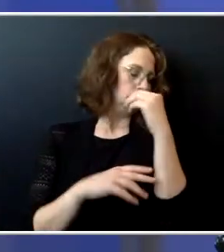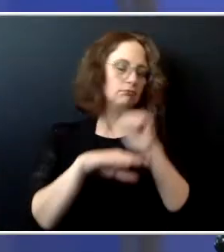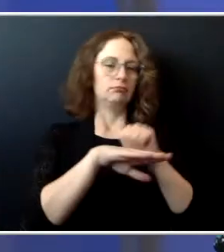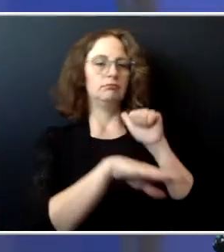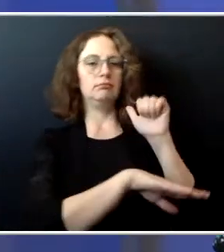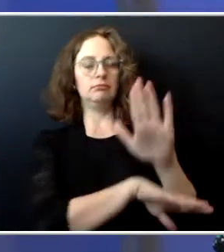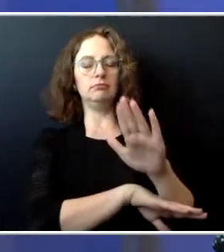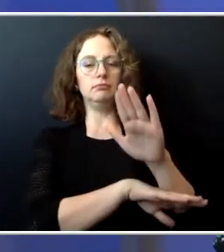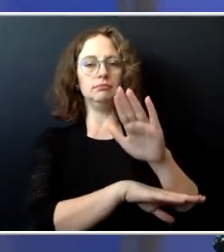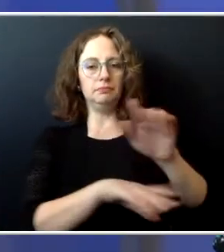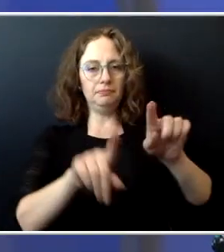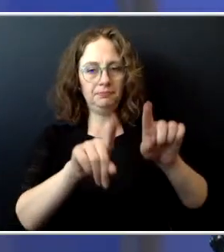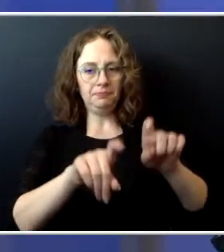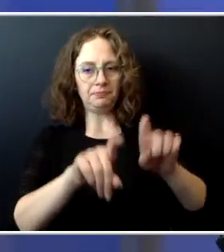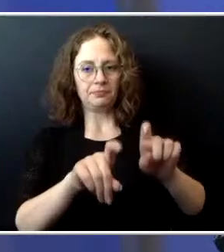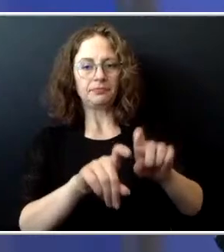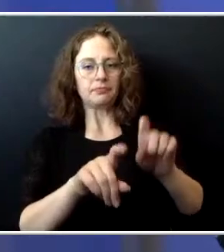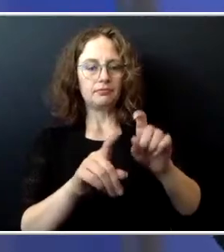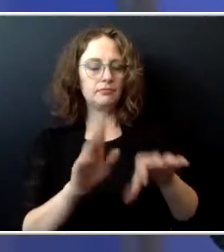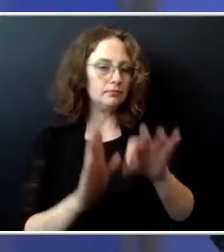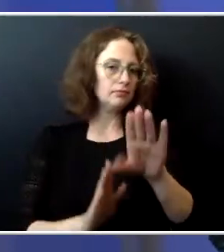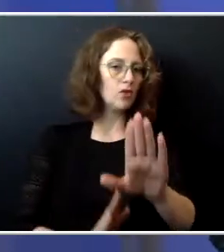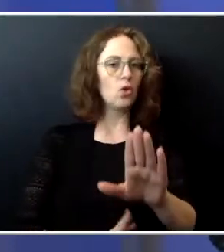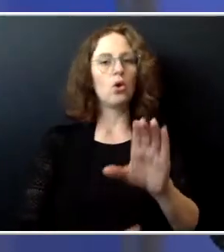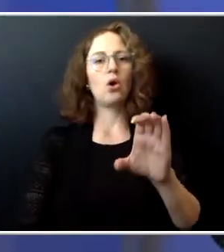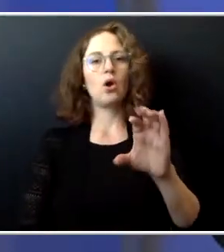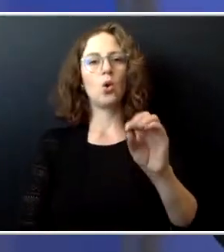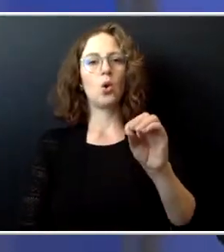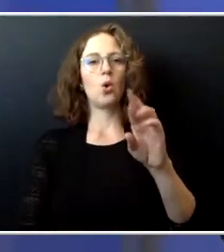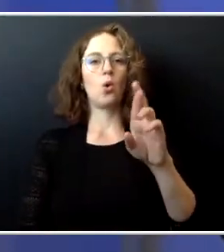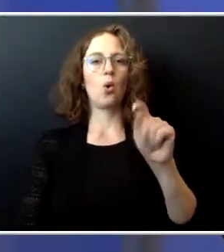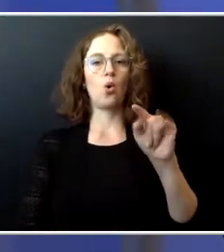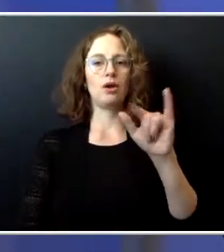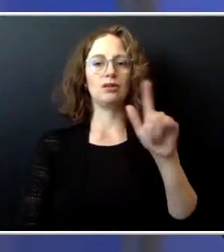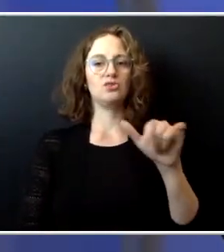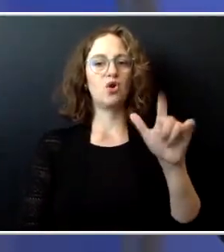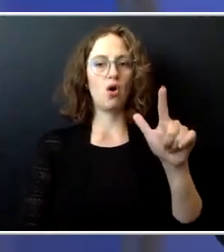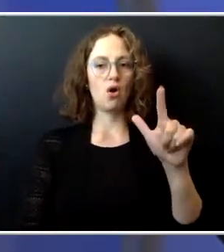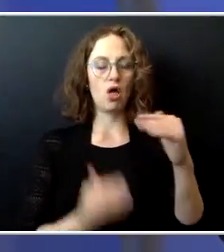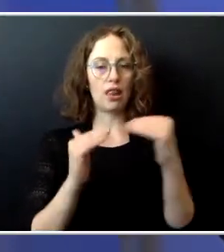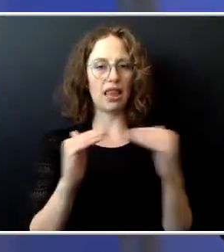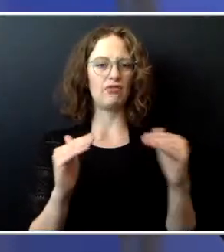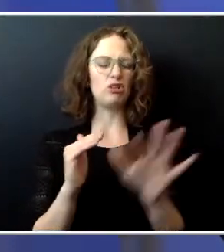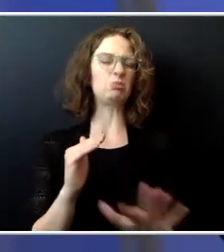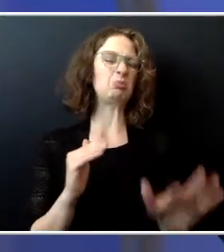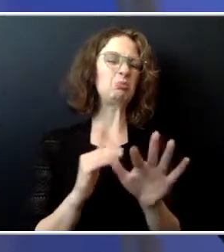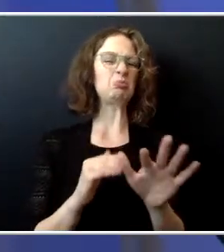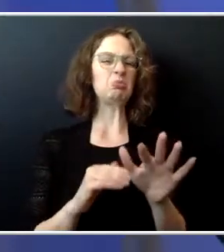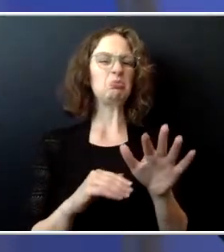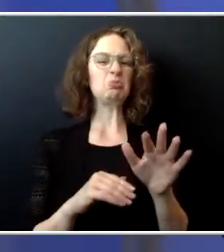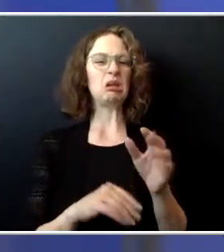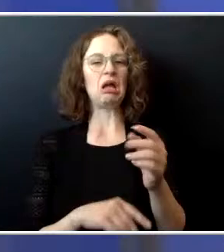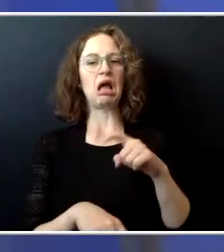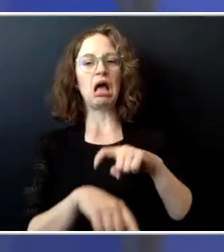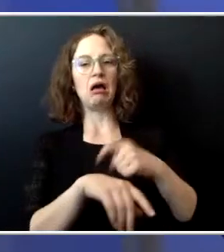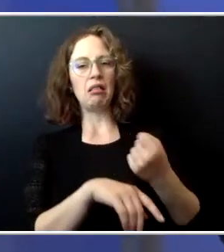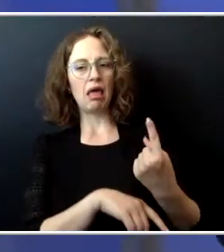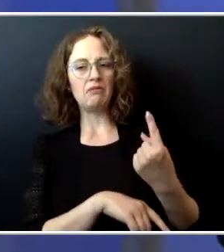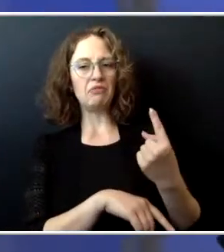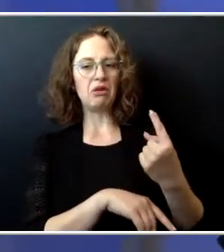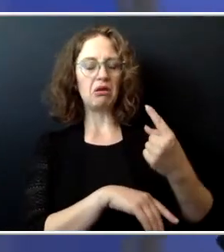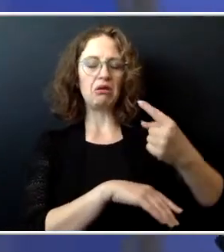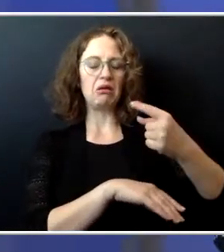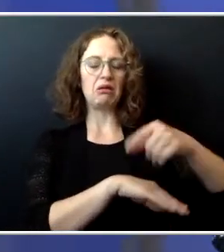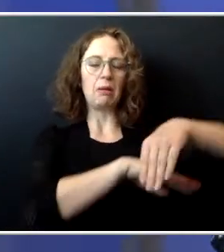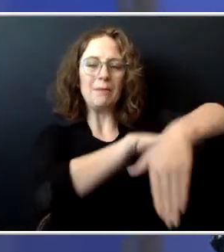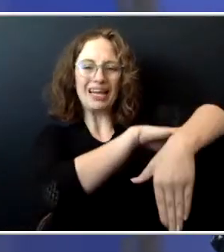cortisol level that is seen around 11 and midnight. And you can only do it those times. And then in the mornings, I would have to